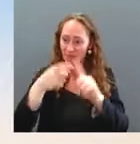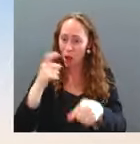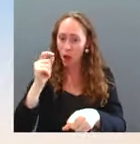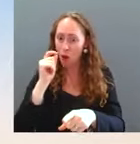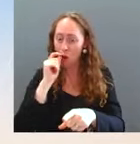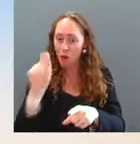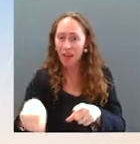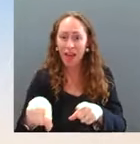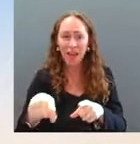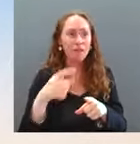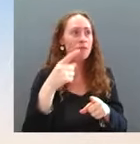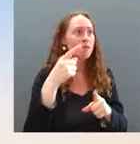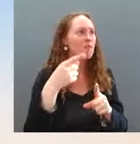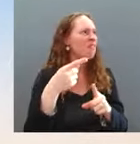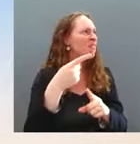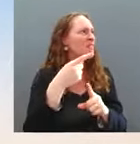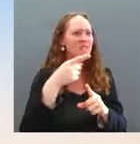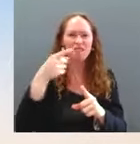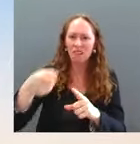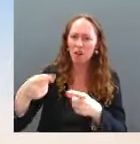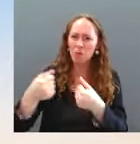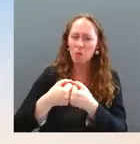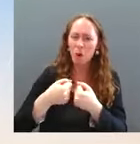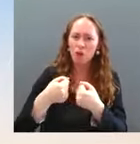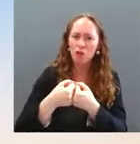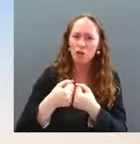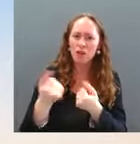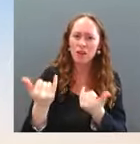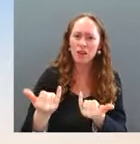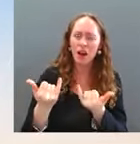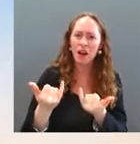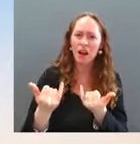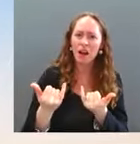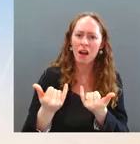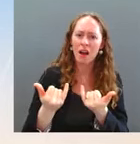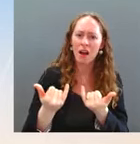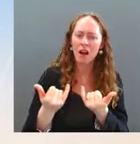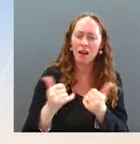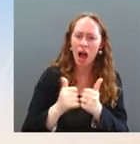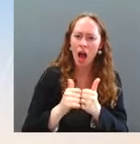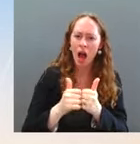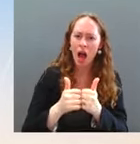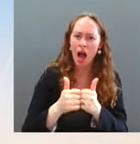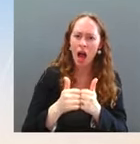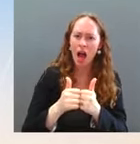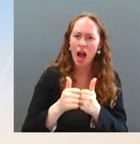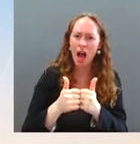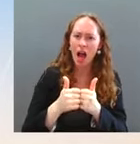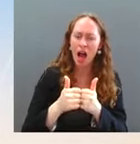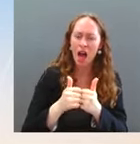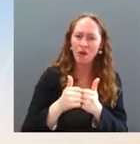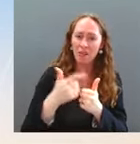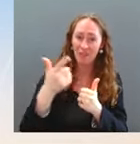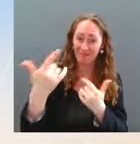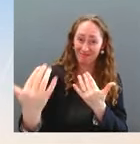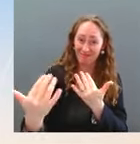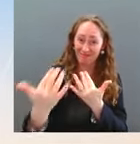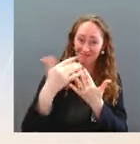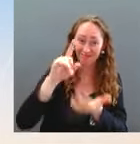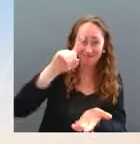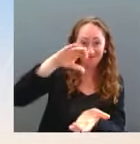know, address allowing 100,000 Ukrainian refugees to the U.S. So I guess, is there any other preparations that are being